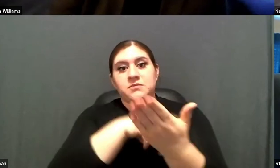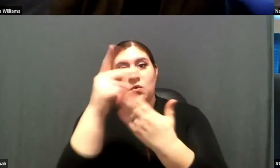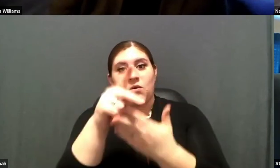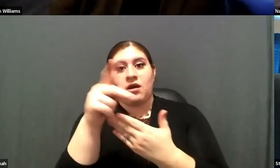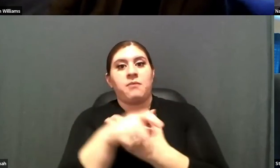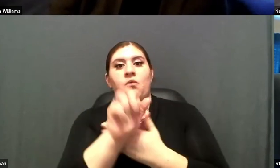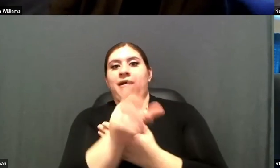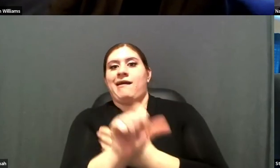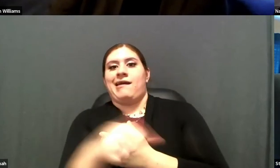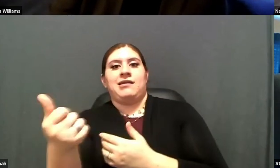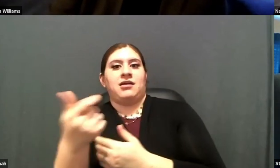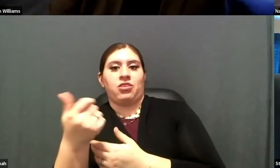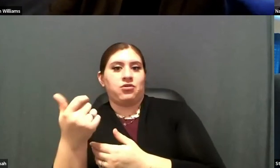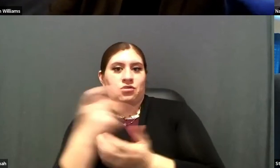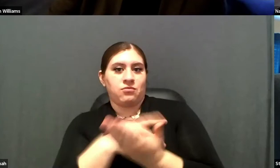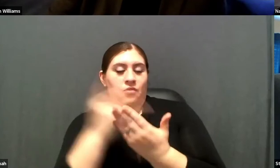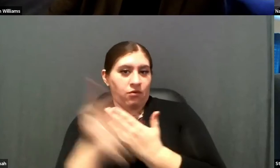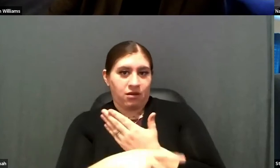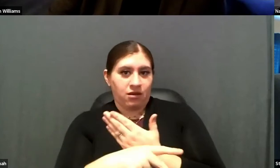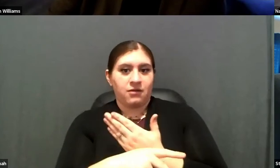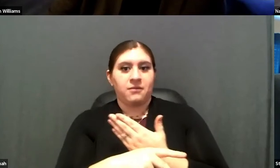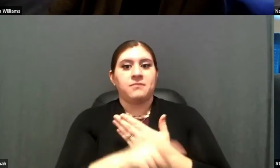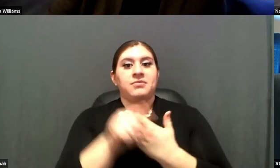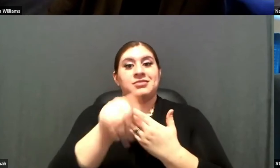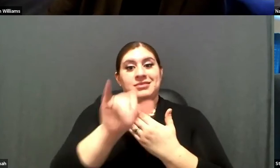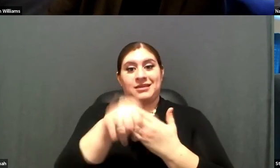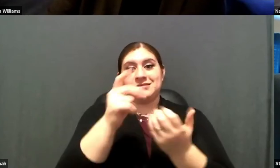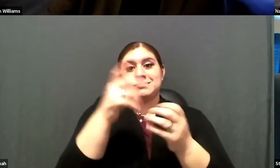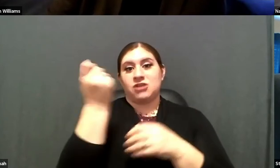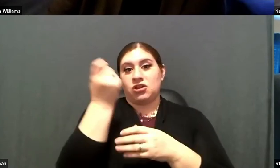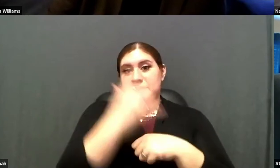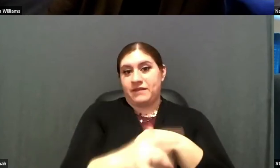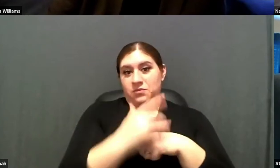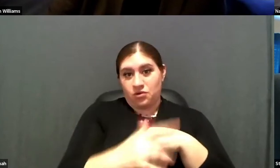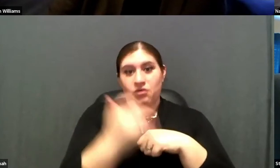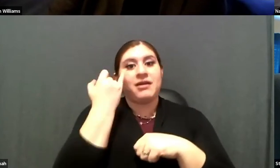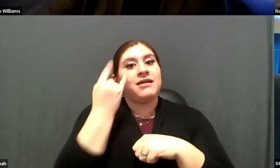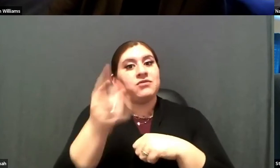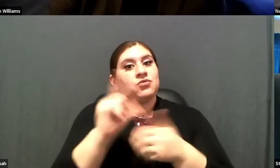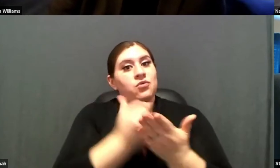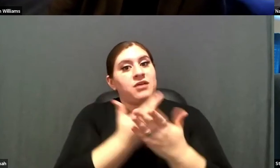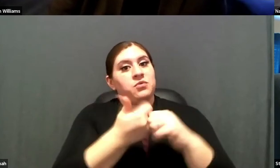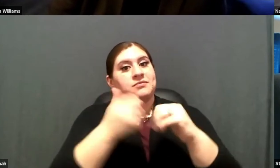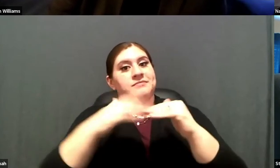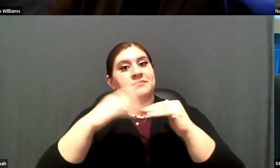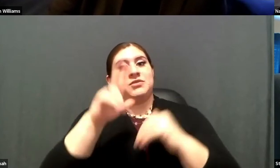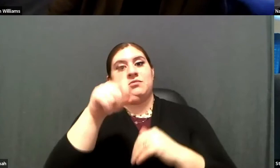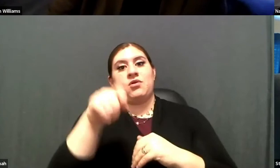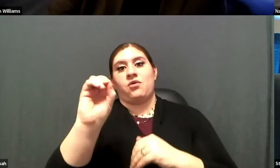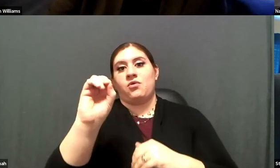other campus-based program, this scholarship is available to you. As long as you've graduated with at least a 3.0